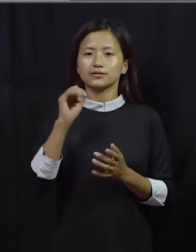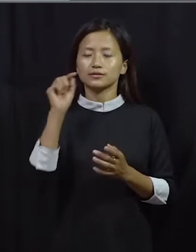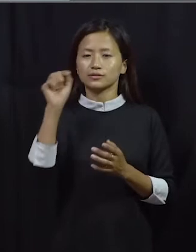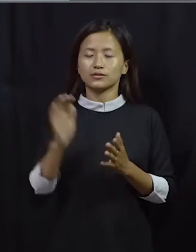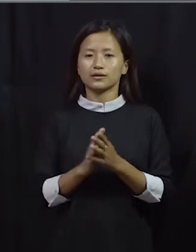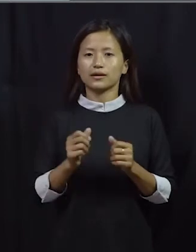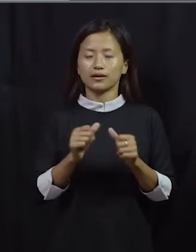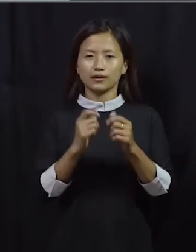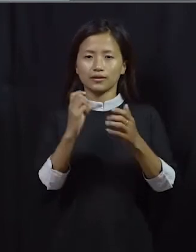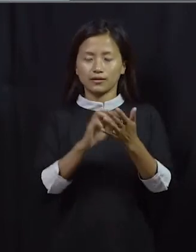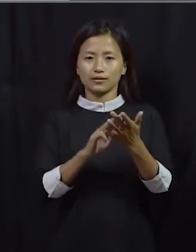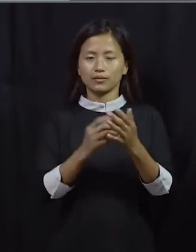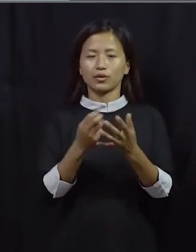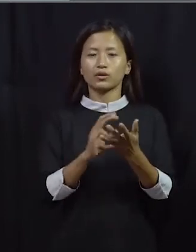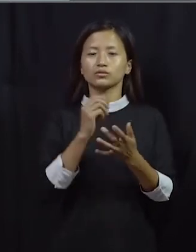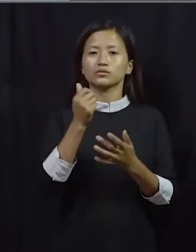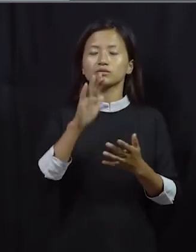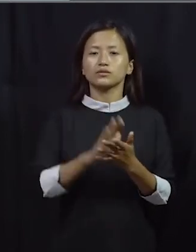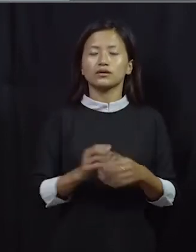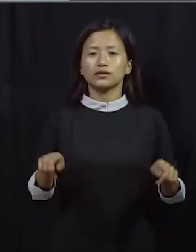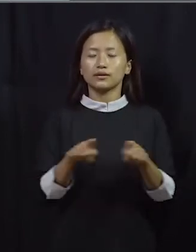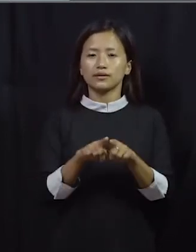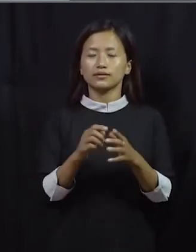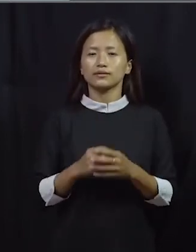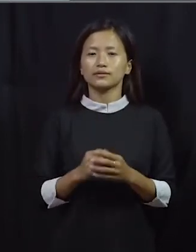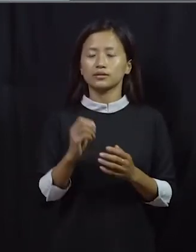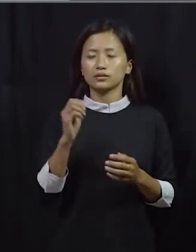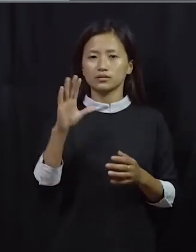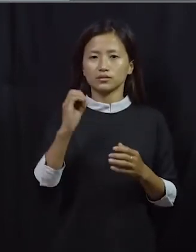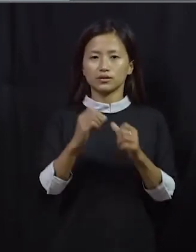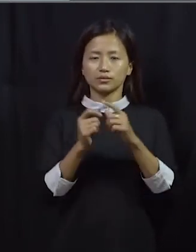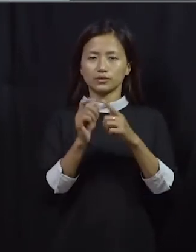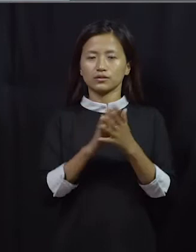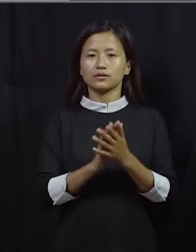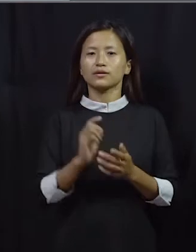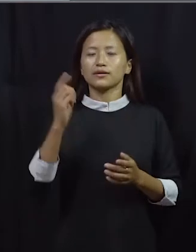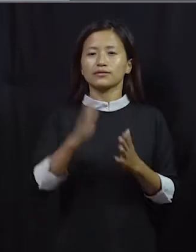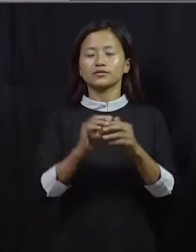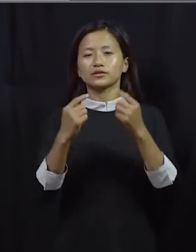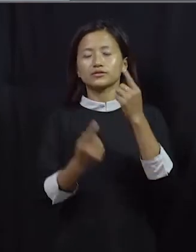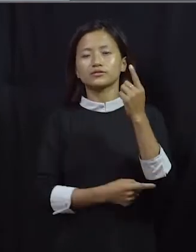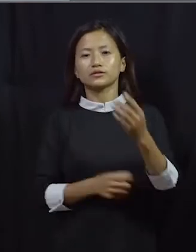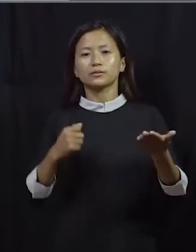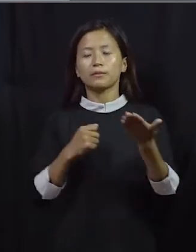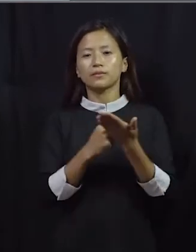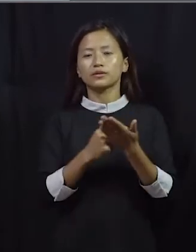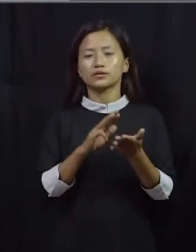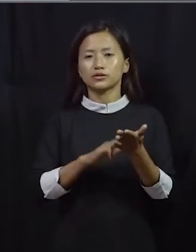annum. Calculate the interest on capital for the year ended 31st